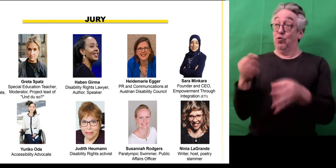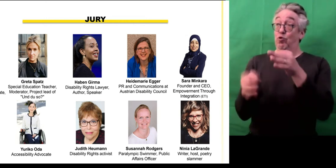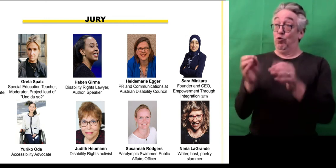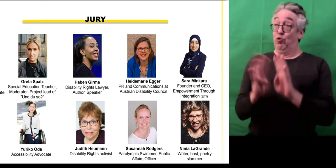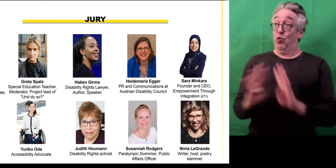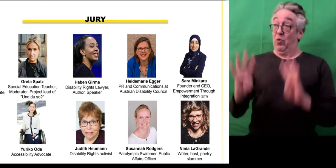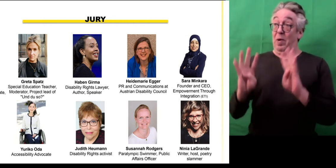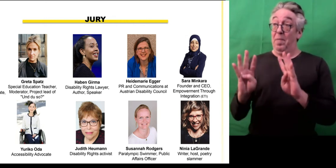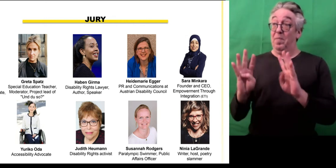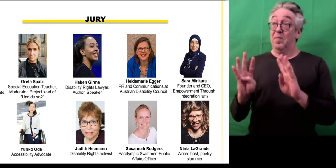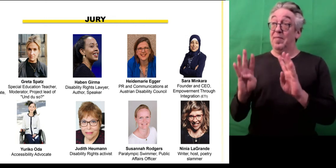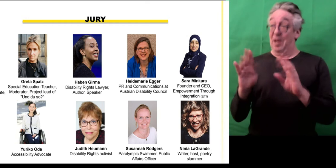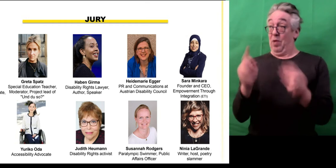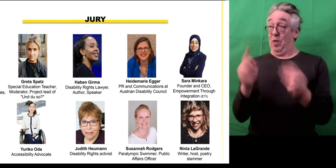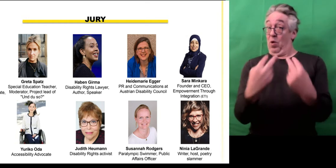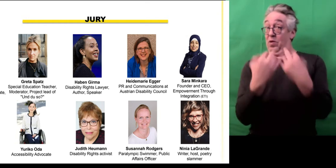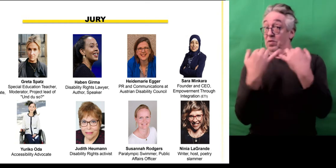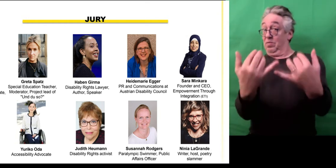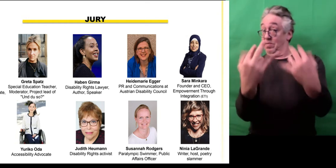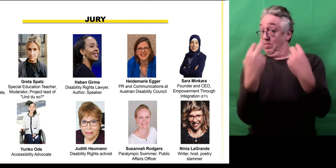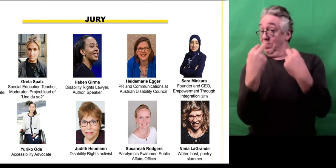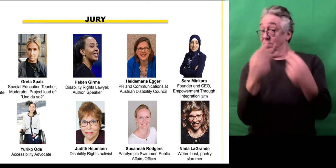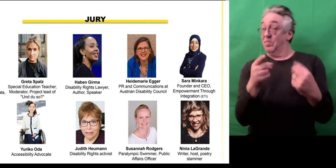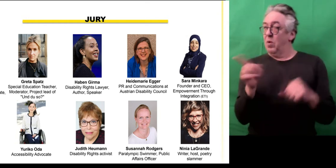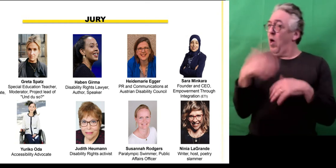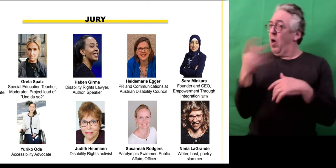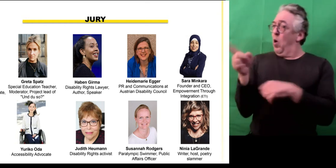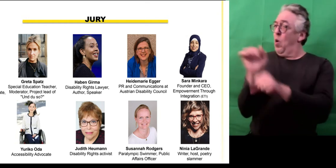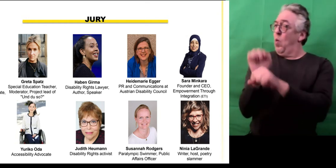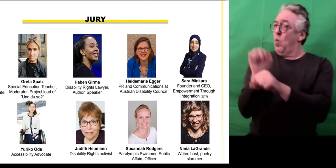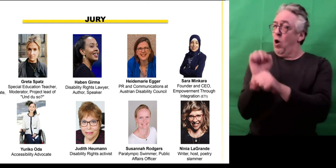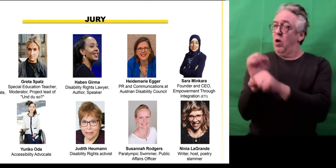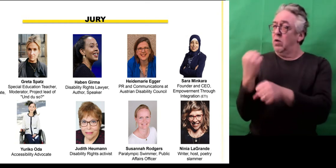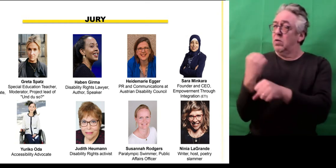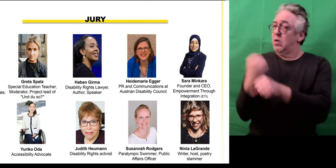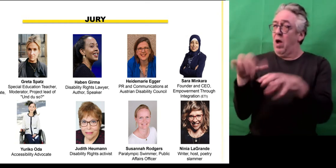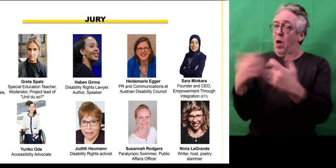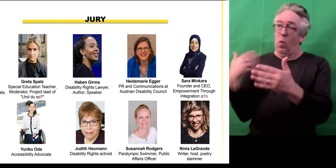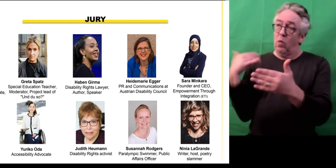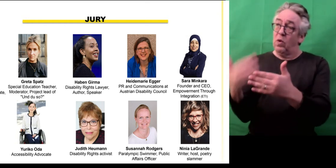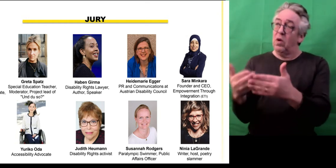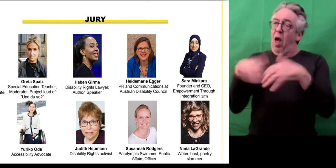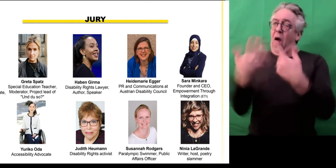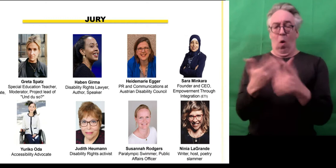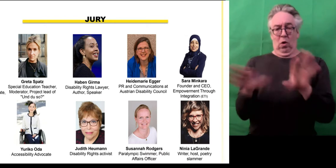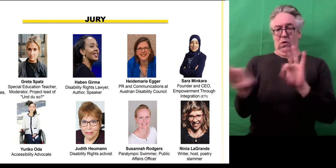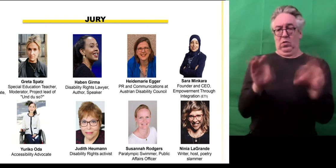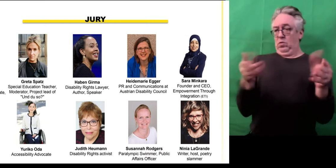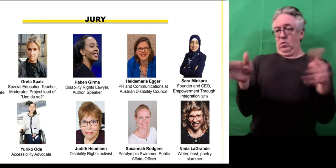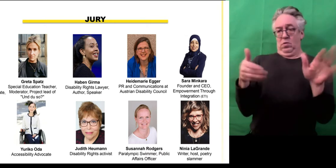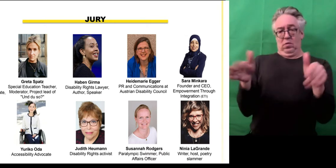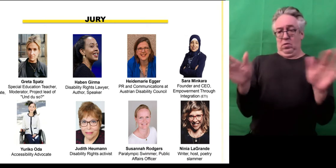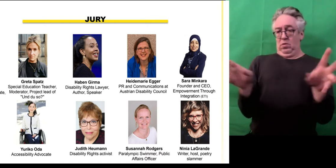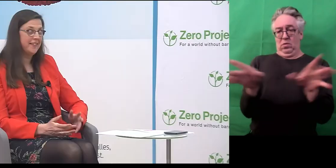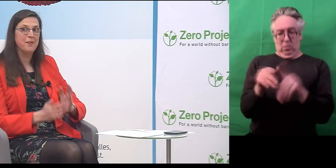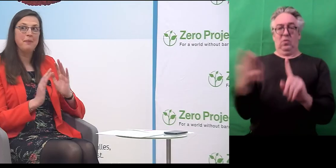waiting to see who has won, how the jury work looks like, and how do you decide on the winners? At first,